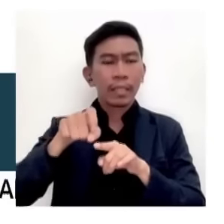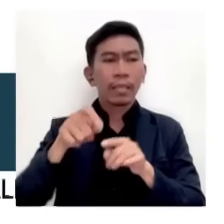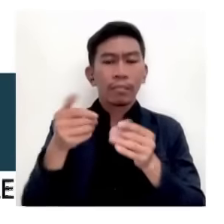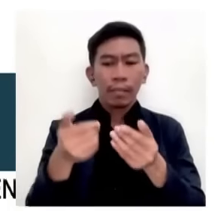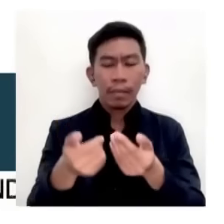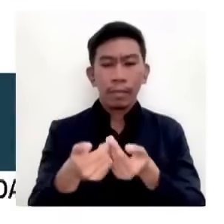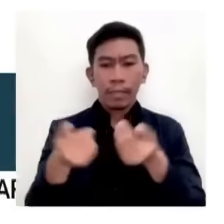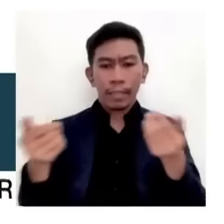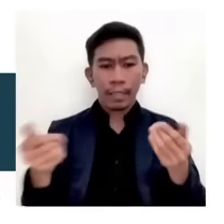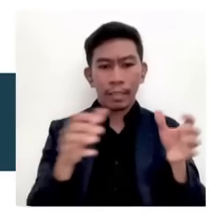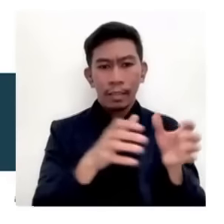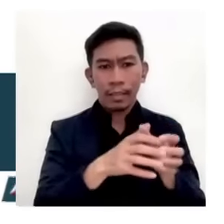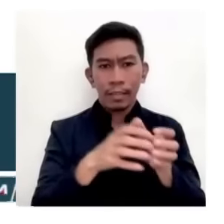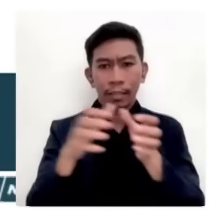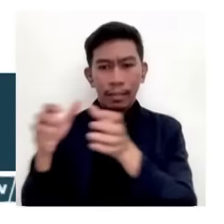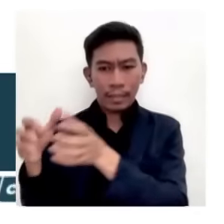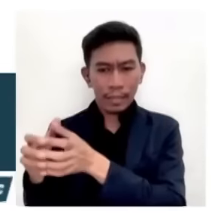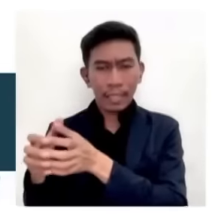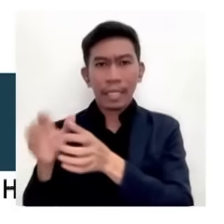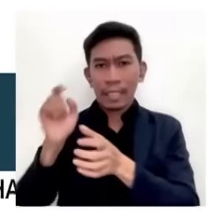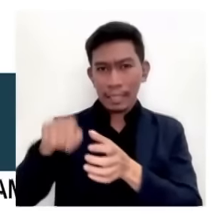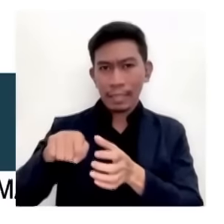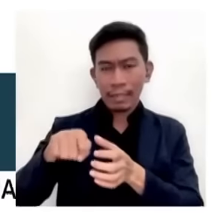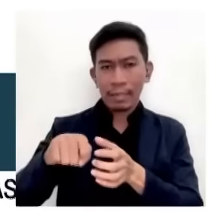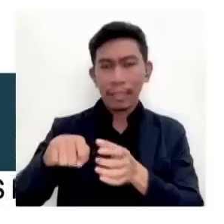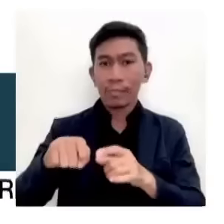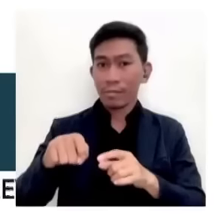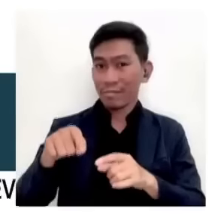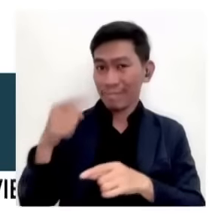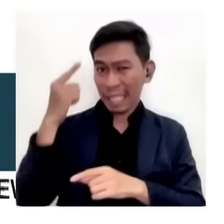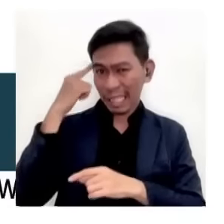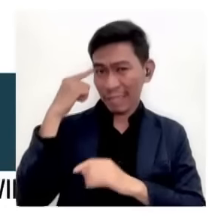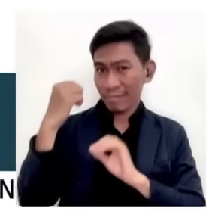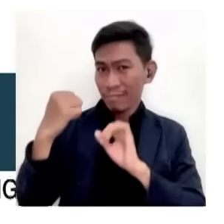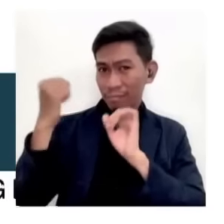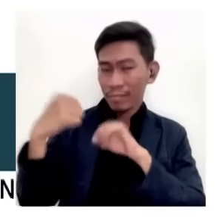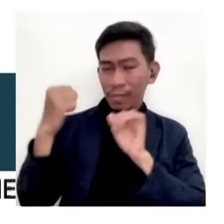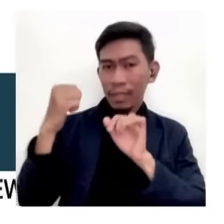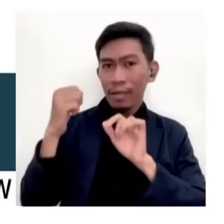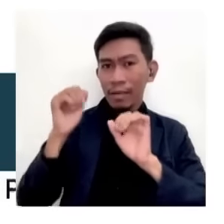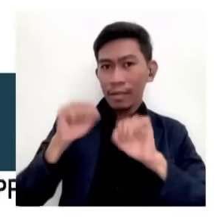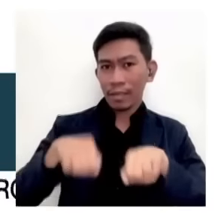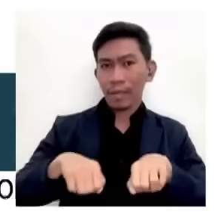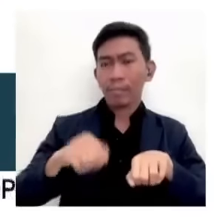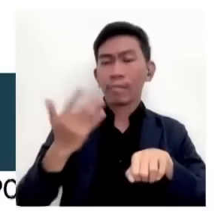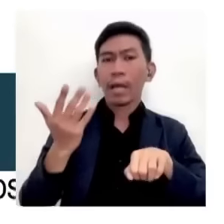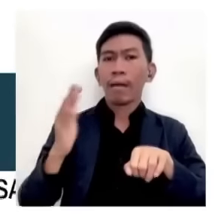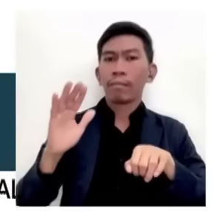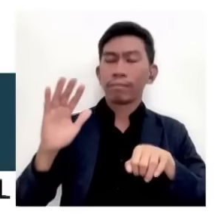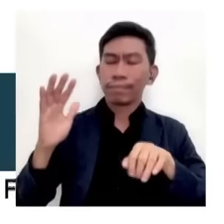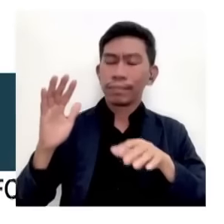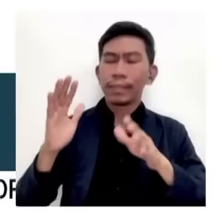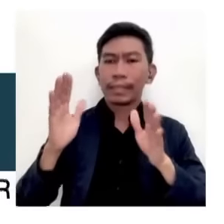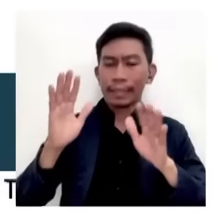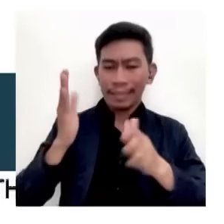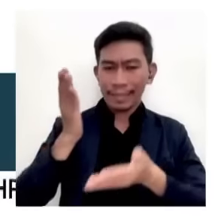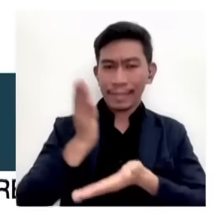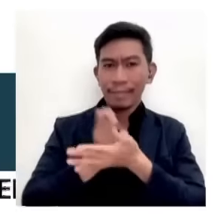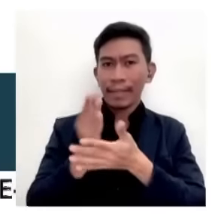the vote should be separate. Do you think that this is enough to spell the end for this people's